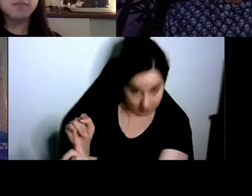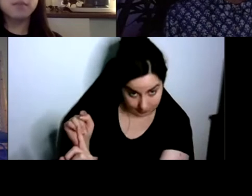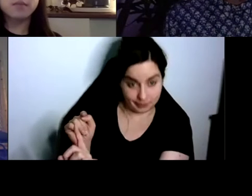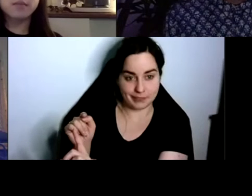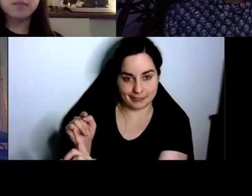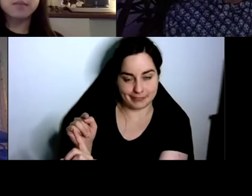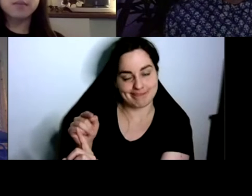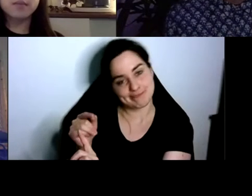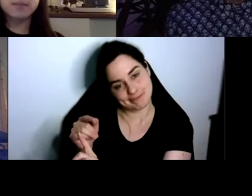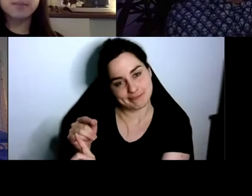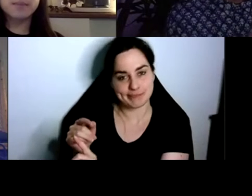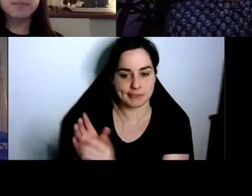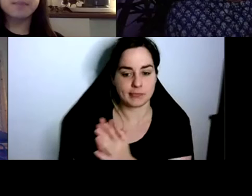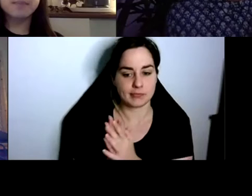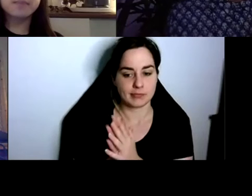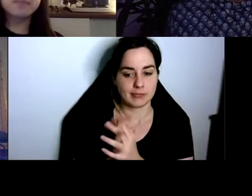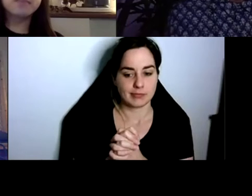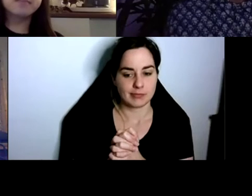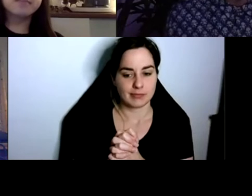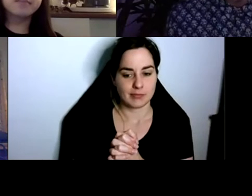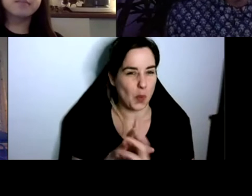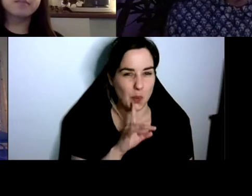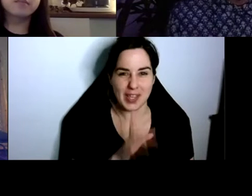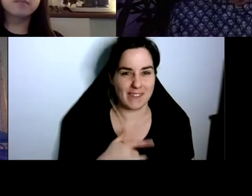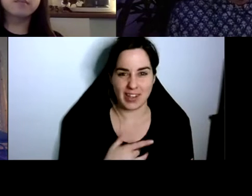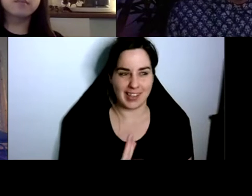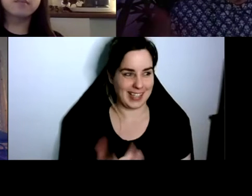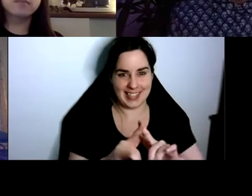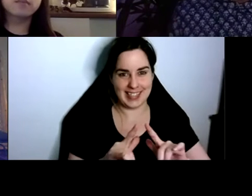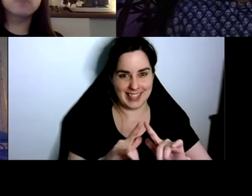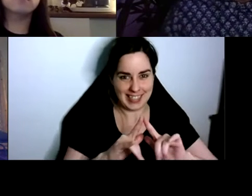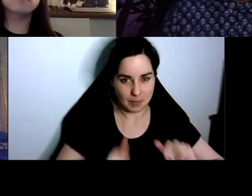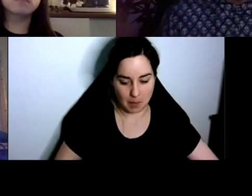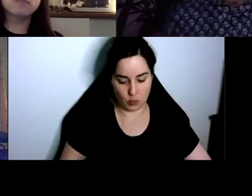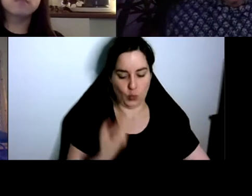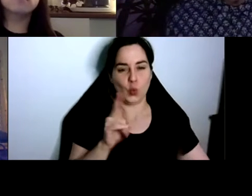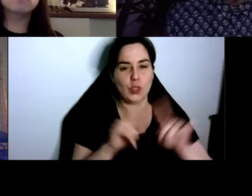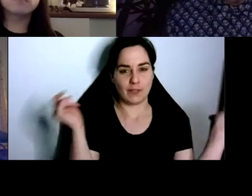But in the end, it was really like running multiple festivals at once because we had to attend to all of the